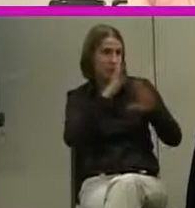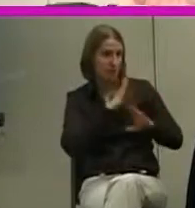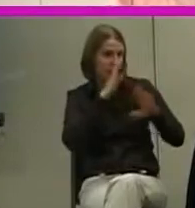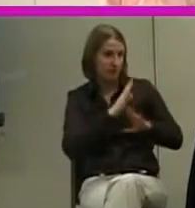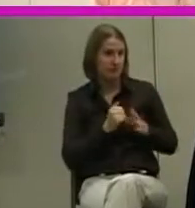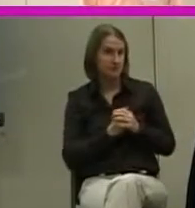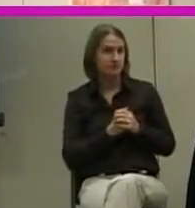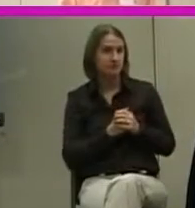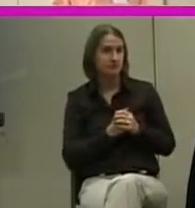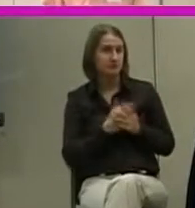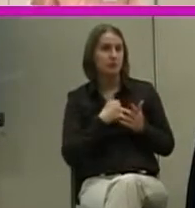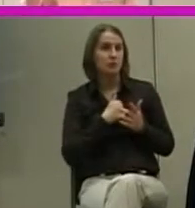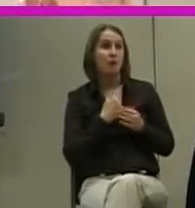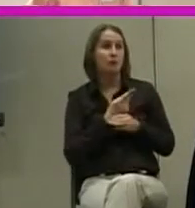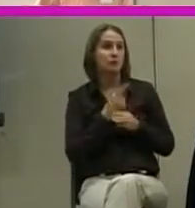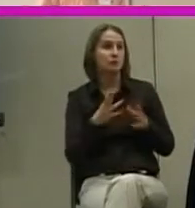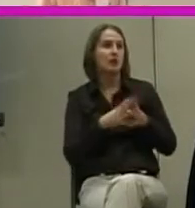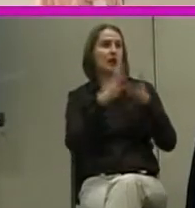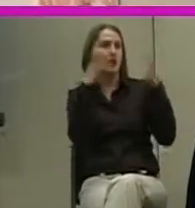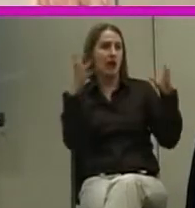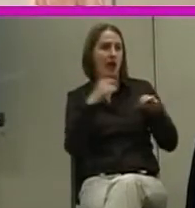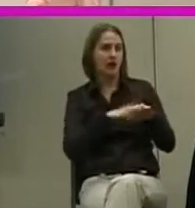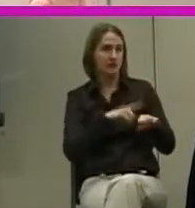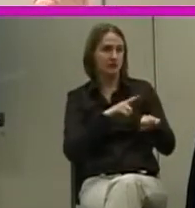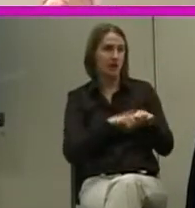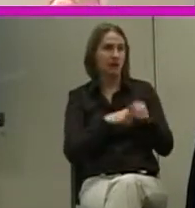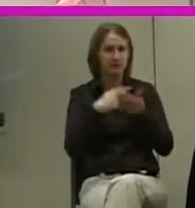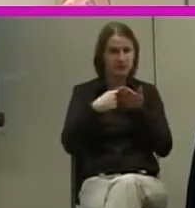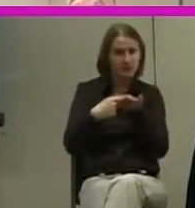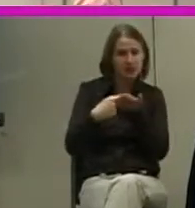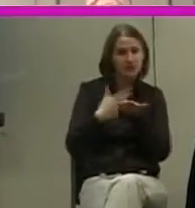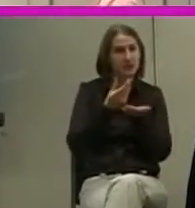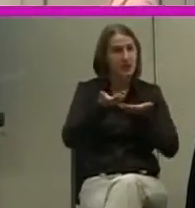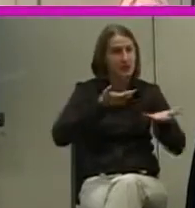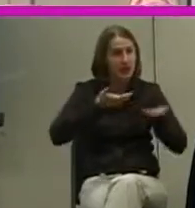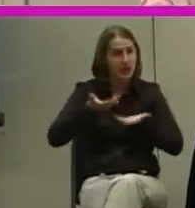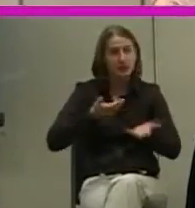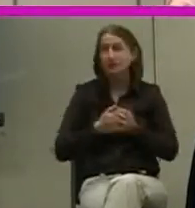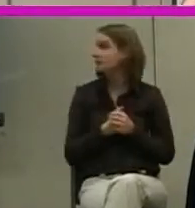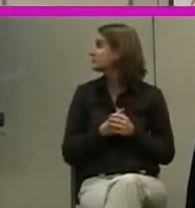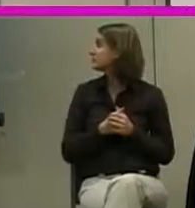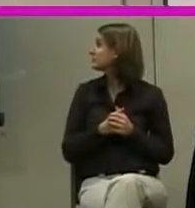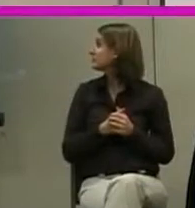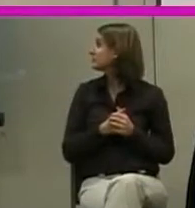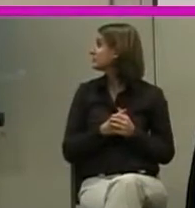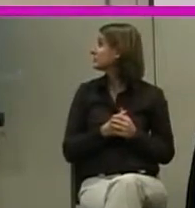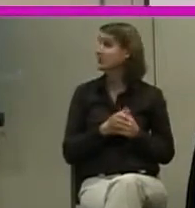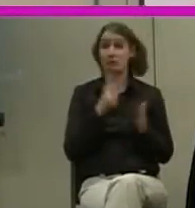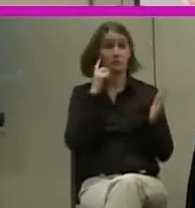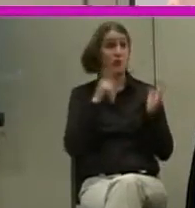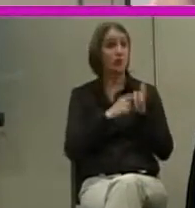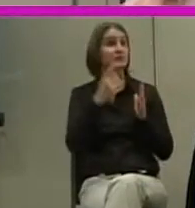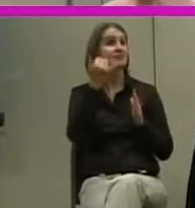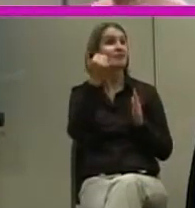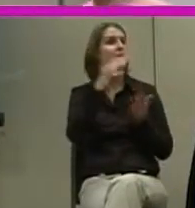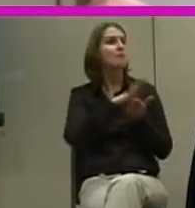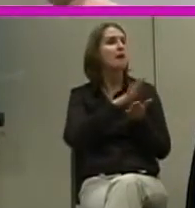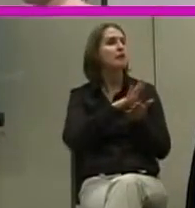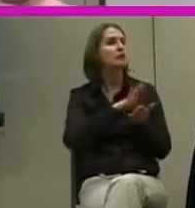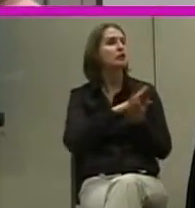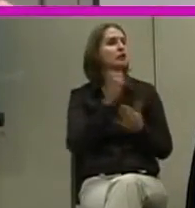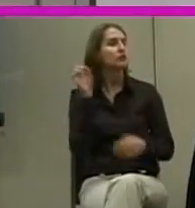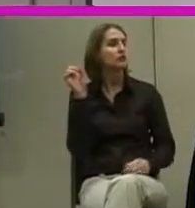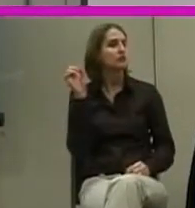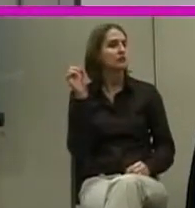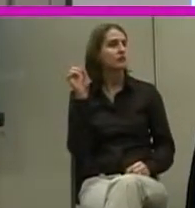So I spend a lot of time discussing and engaging. And one of the things you're going to notice is these little yellow pieces of paper.